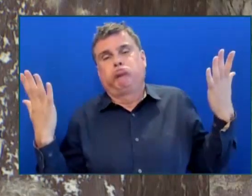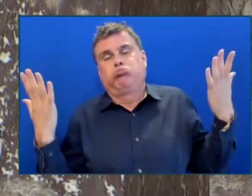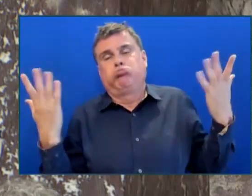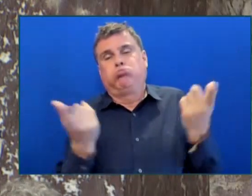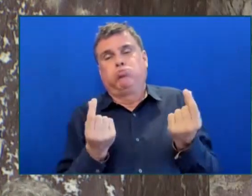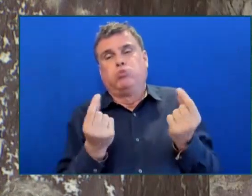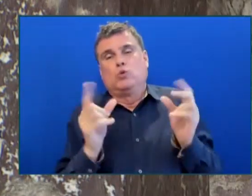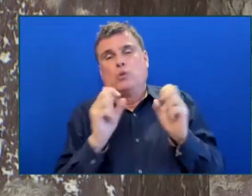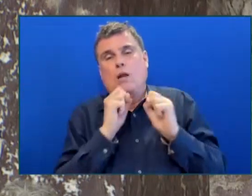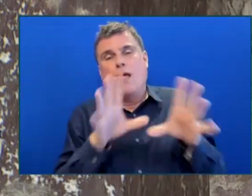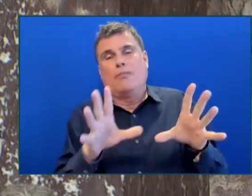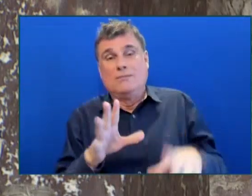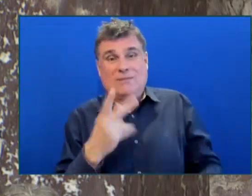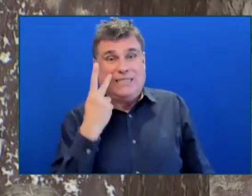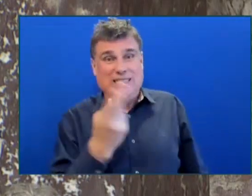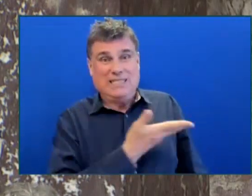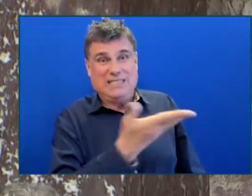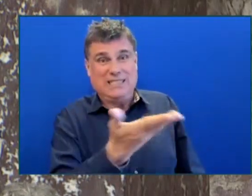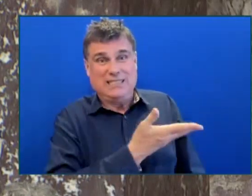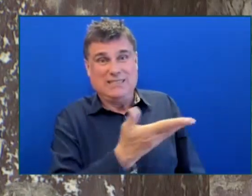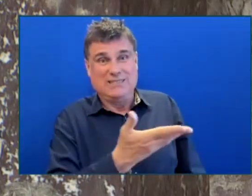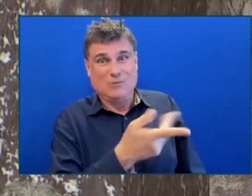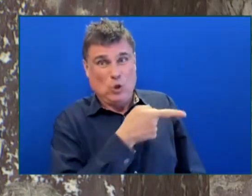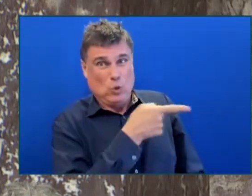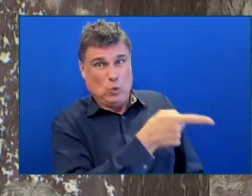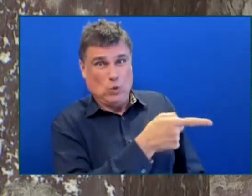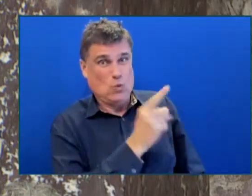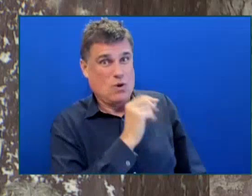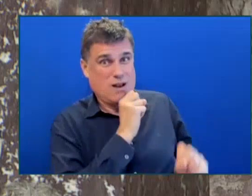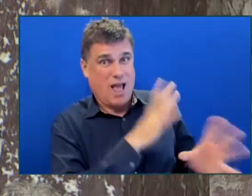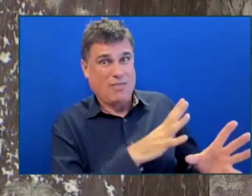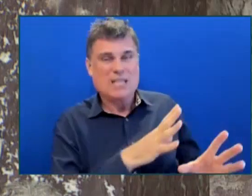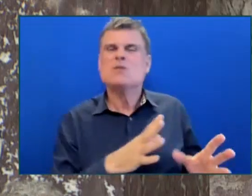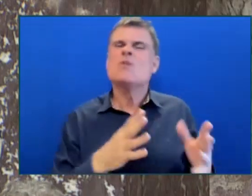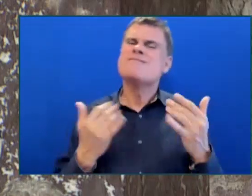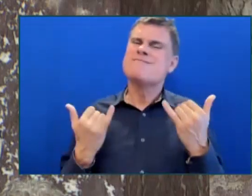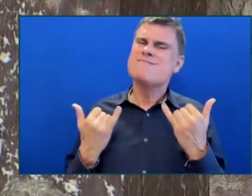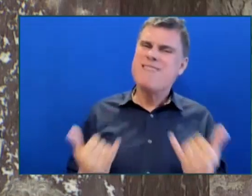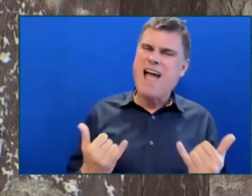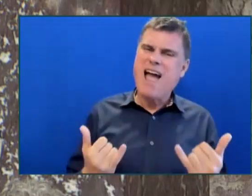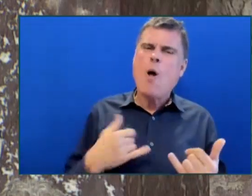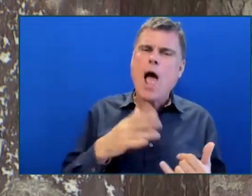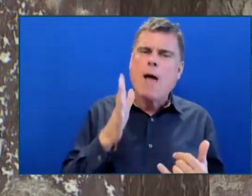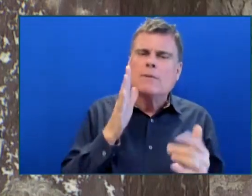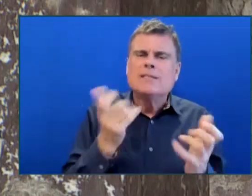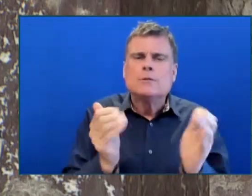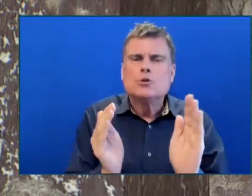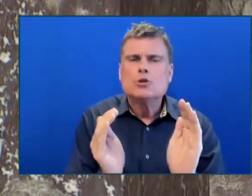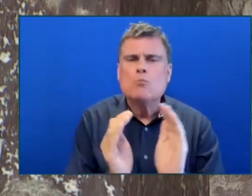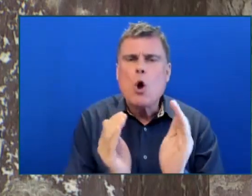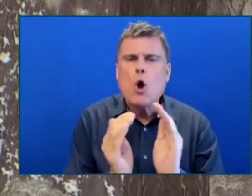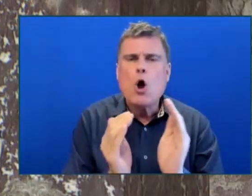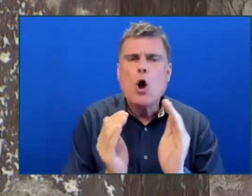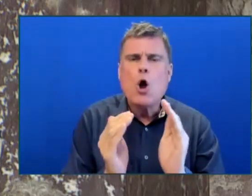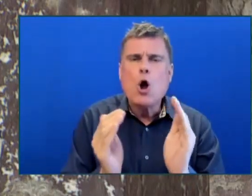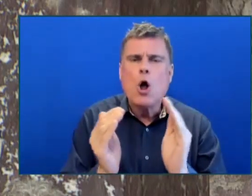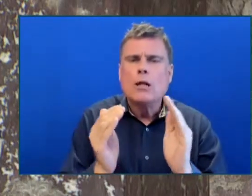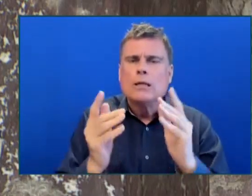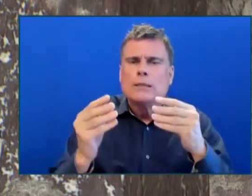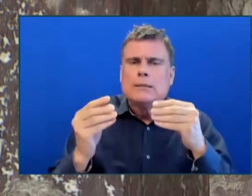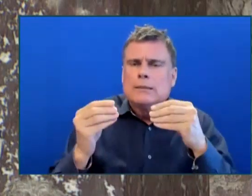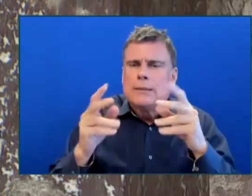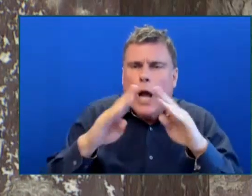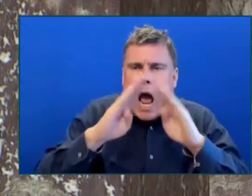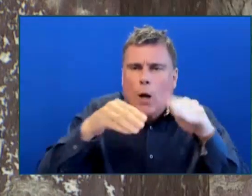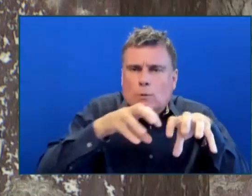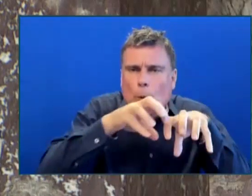we have in front of us lays out things like small-scale multi-units so that when an expensive home gets torn down, there's more options